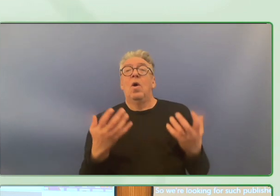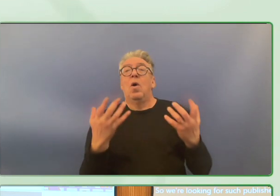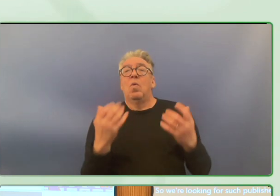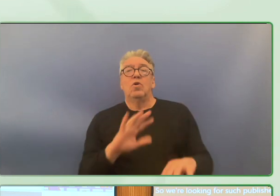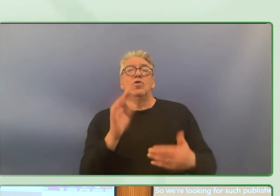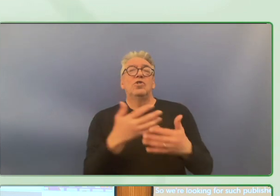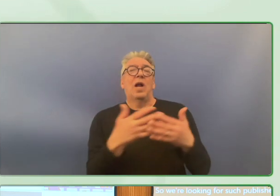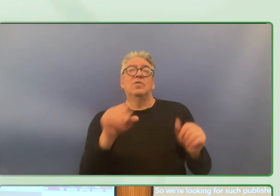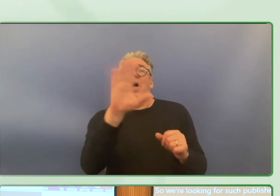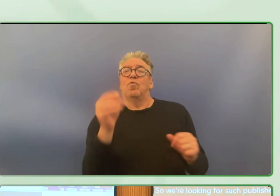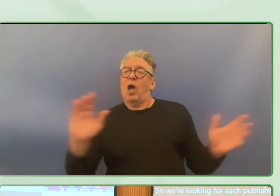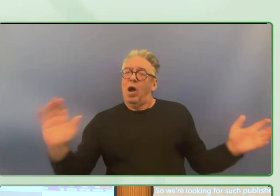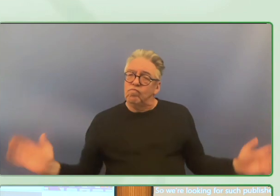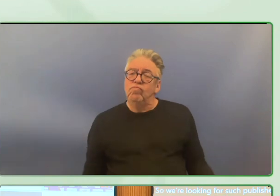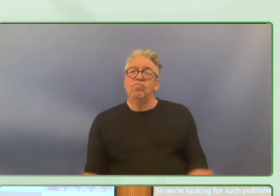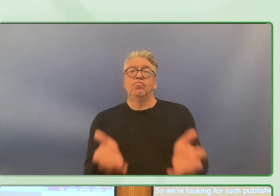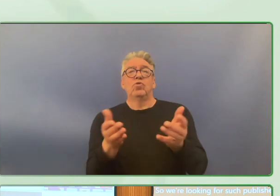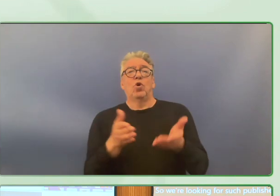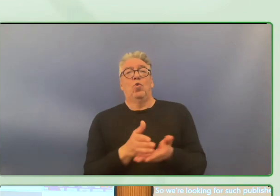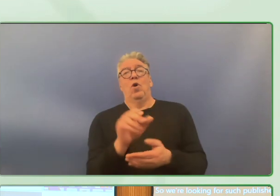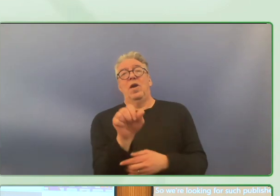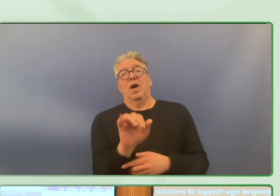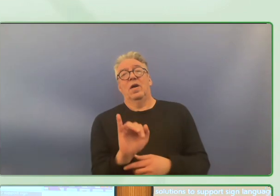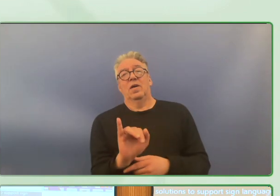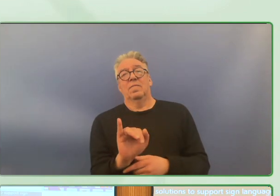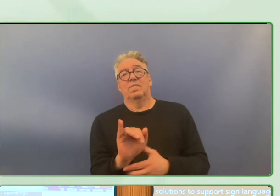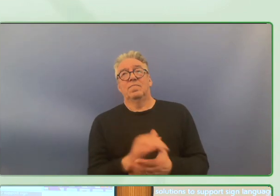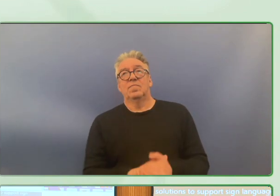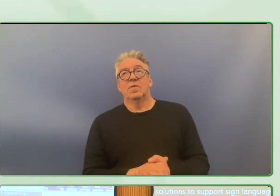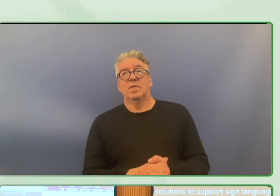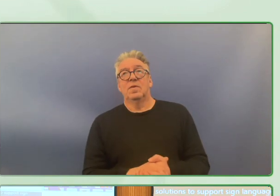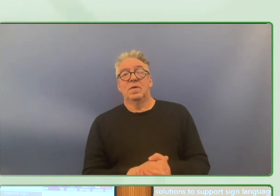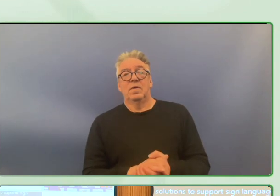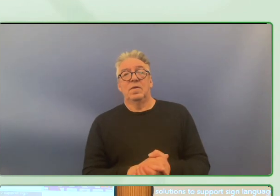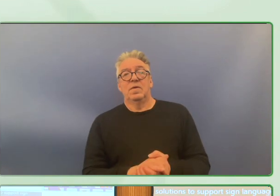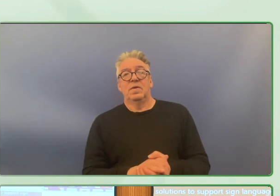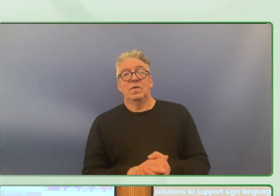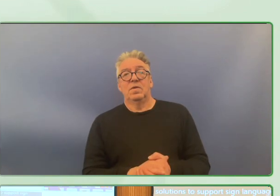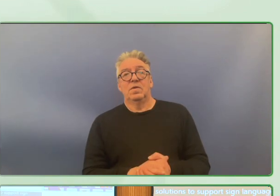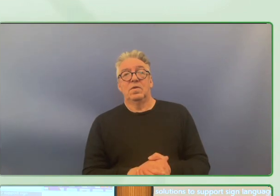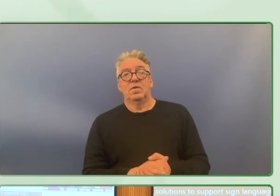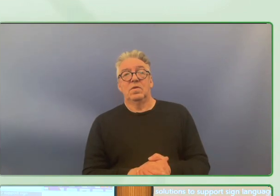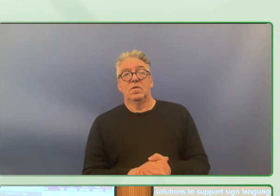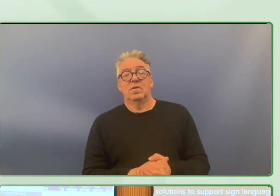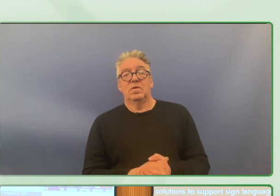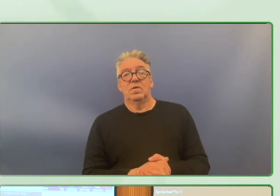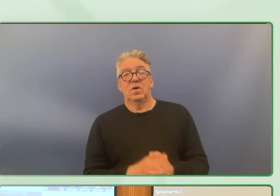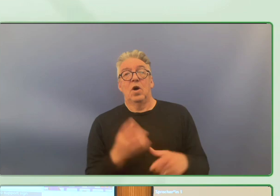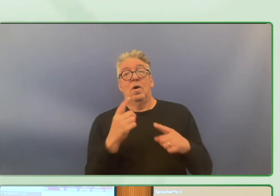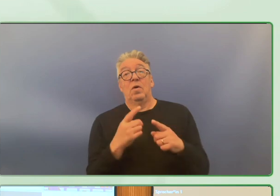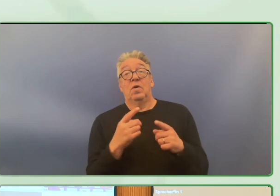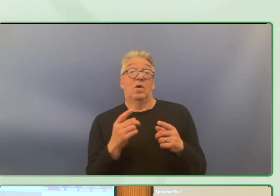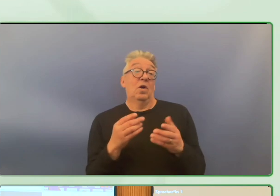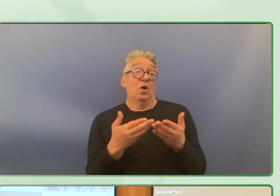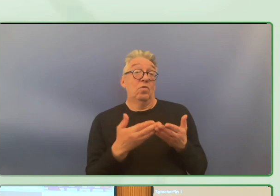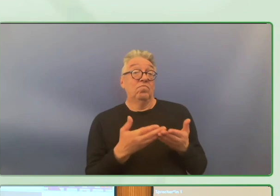So as I mentioned, we also want to adopt this for mainstream schools, especially